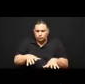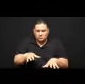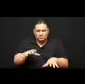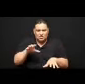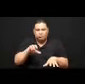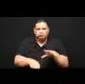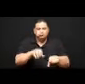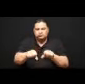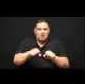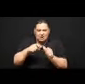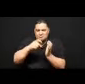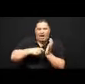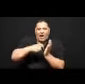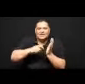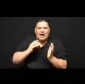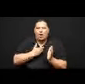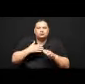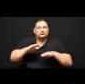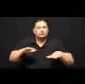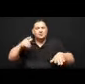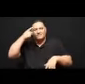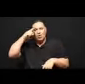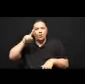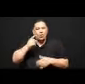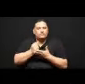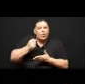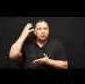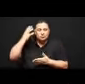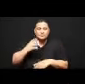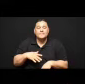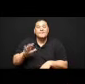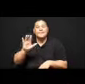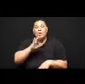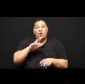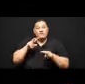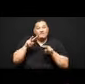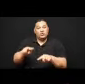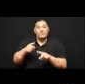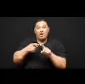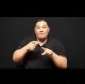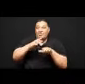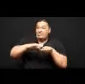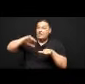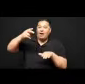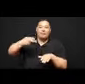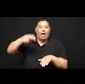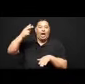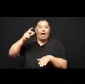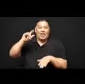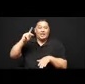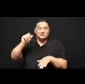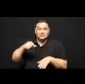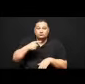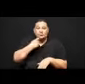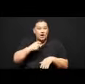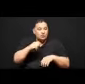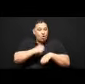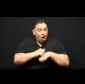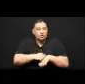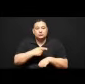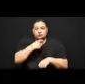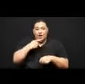our offspring for fortune. Your view from the highlands. Red rocks. Dry valleys.